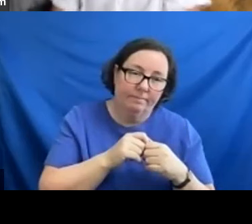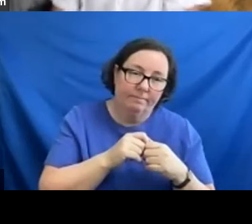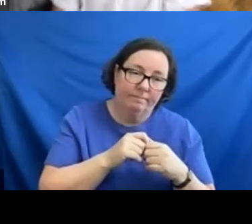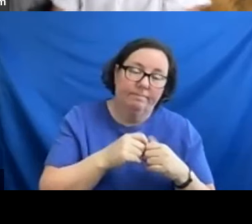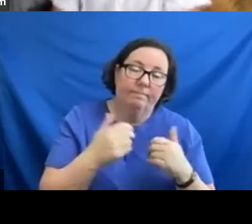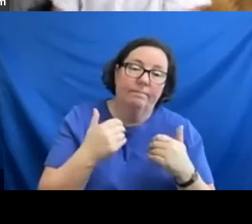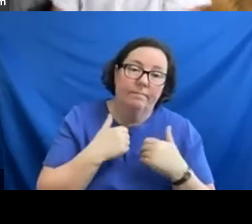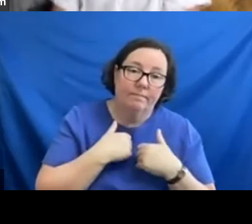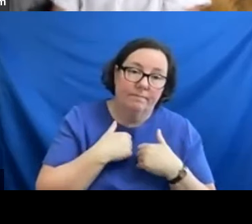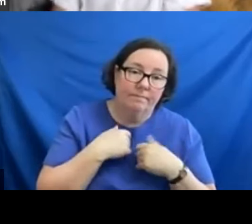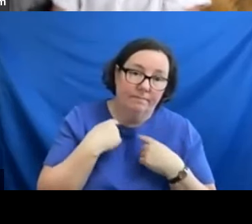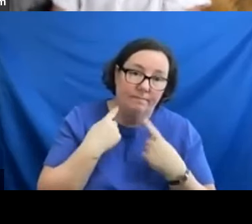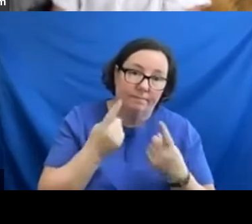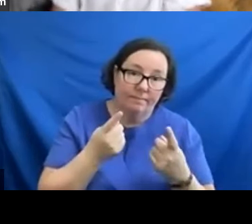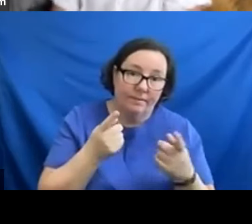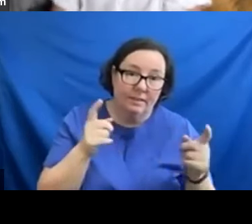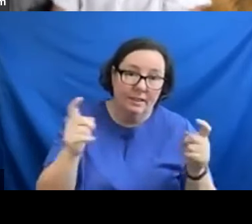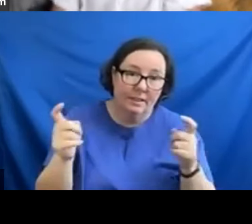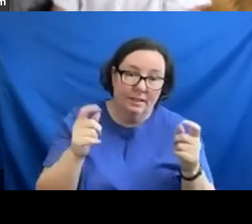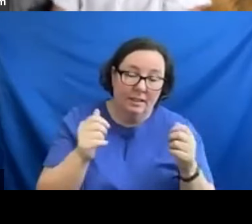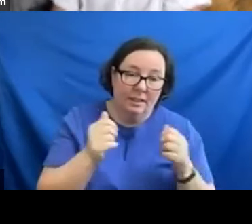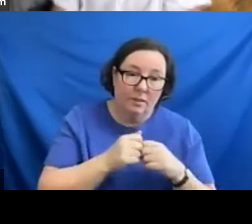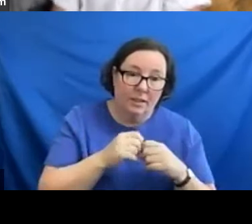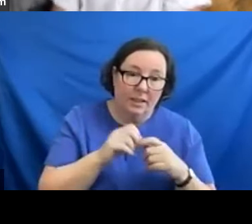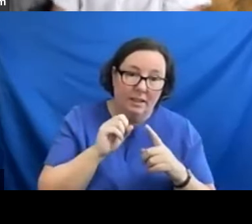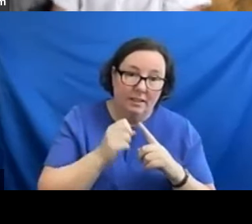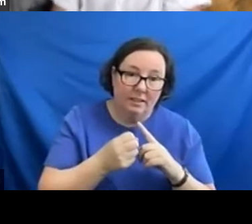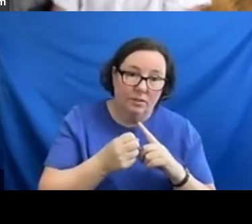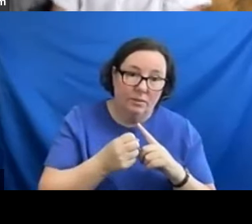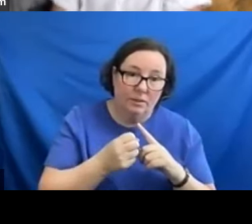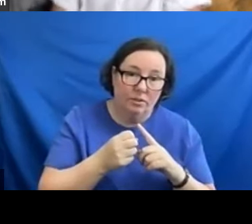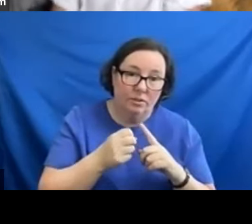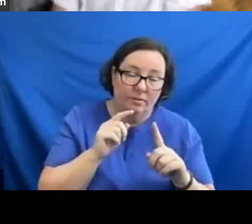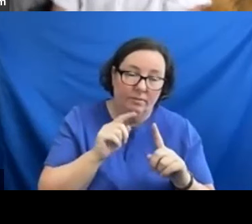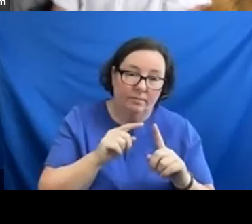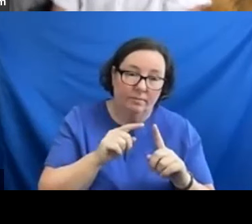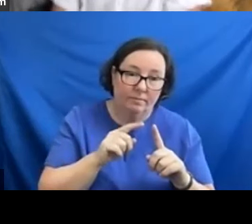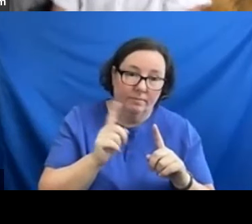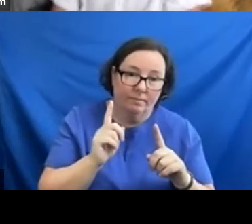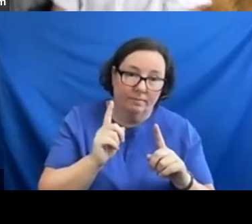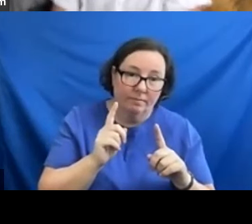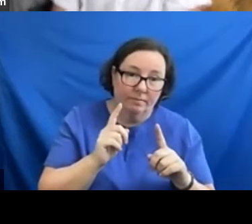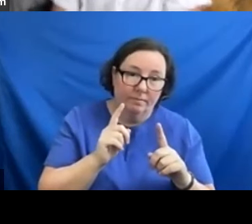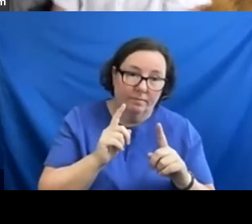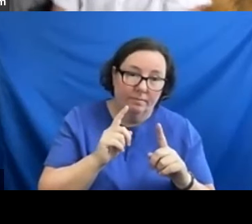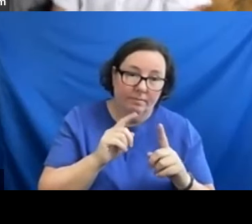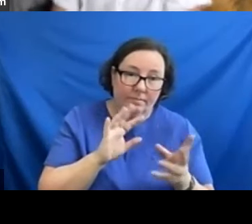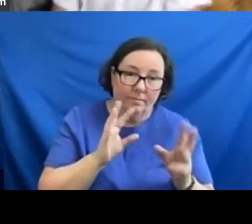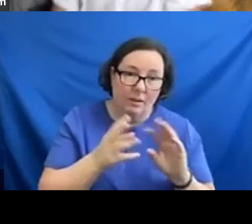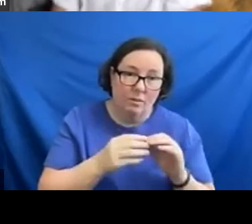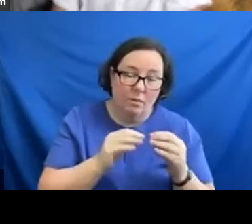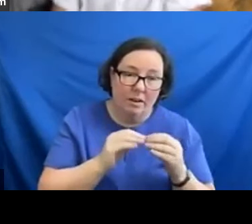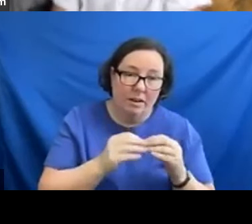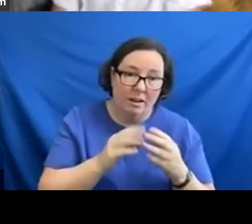We have been dealing with a situation where the total number of